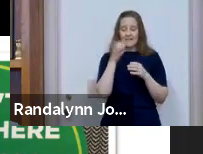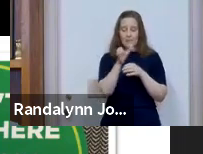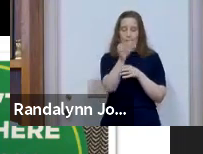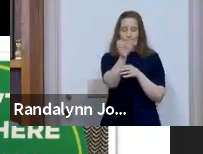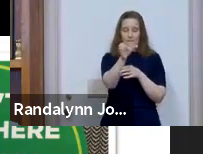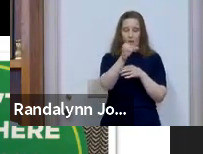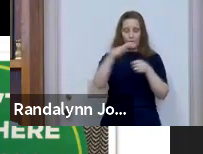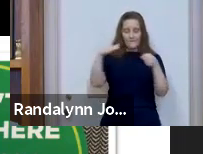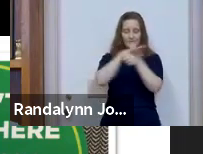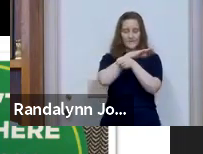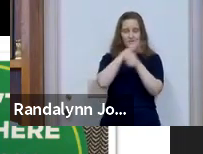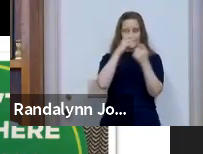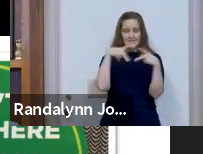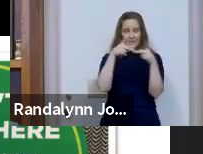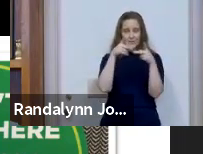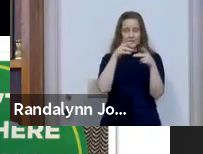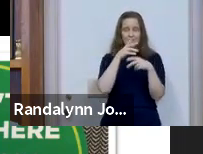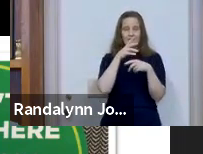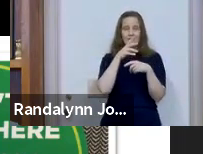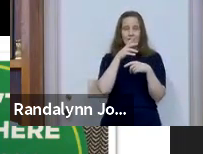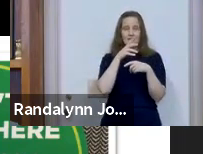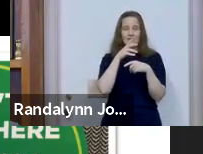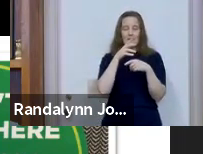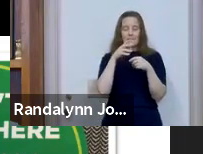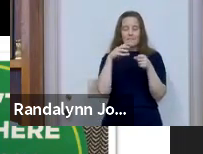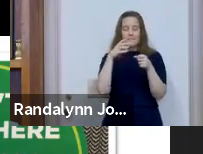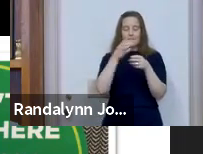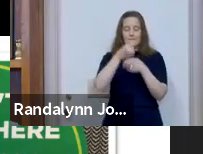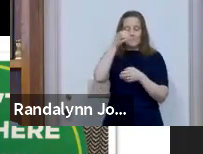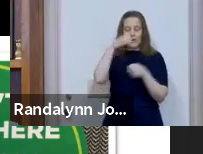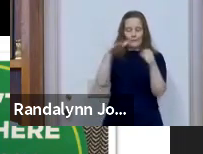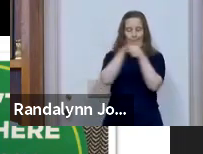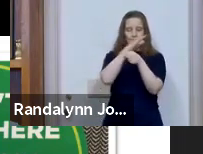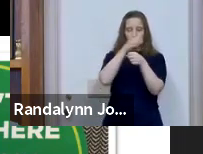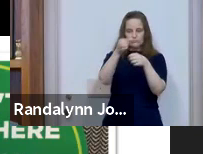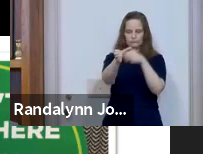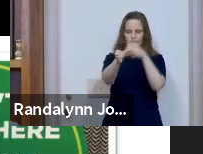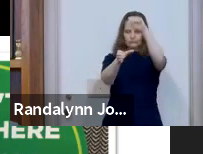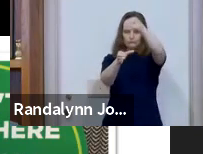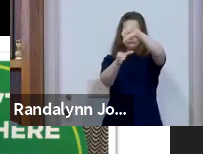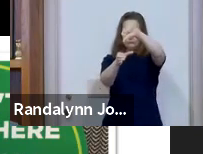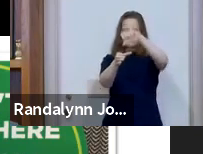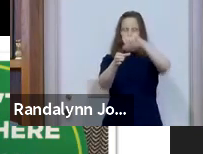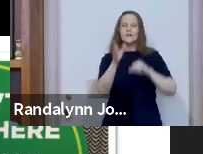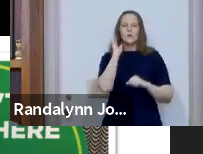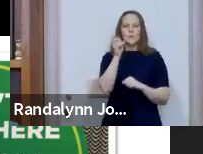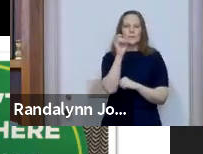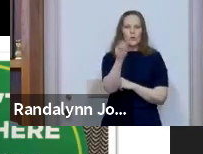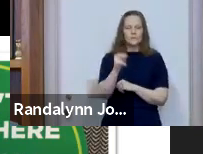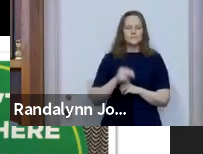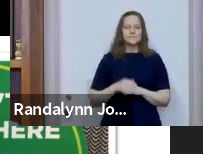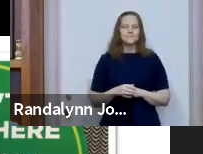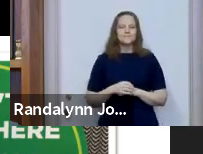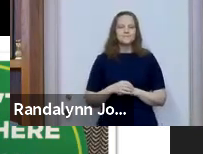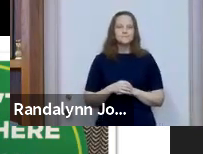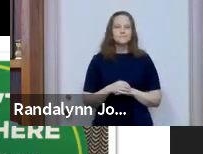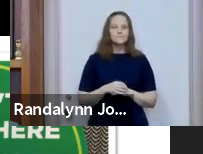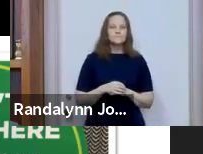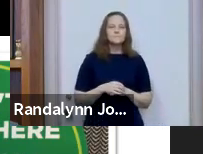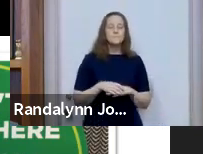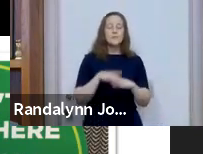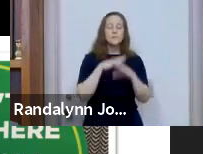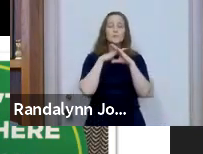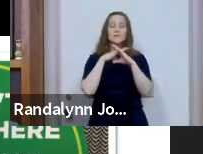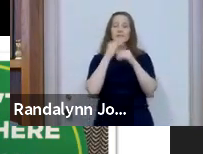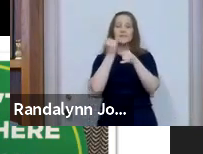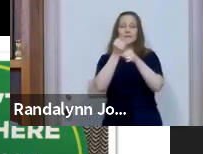water fountain and the plumbing will allow it, the bottle fill stations will still be on. To protect the campus as well, throughout the